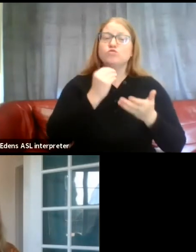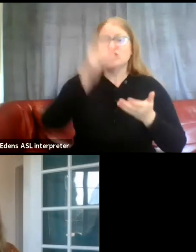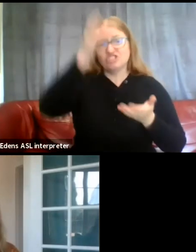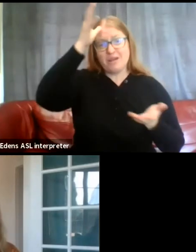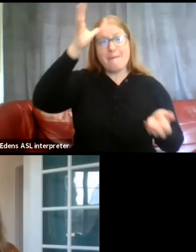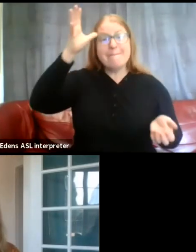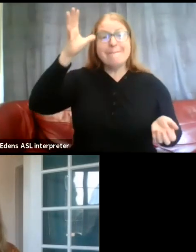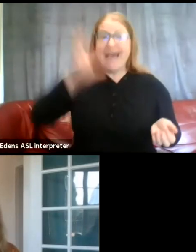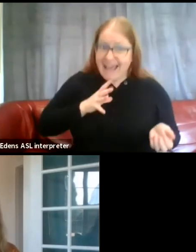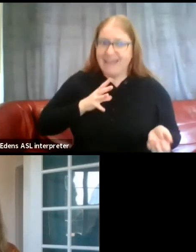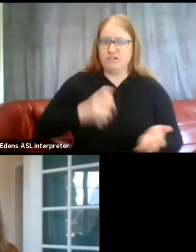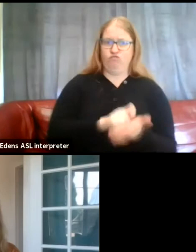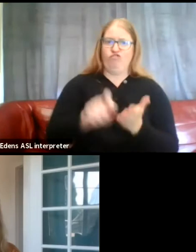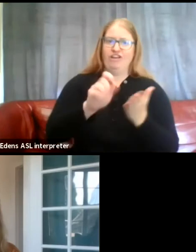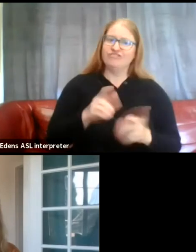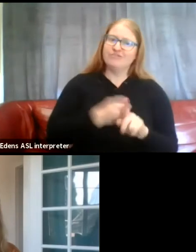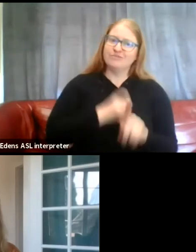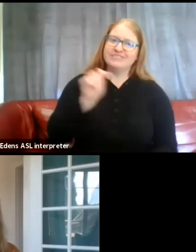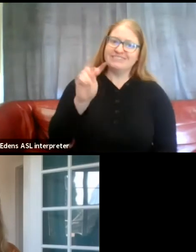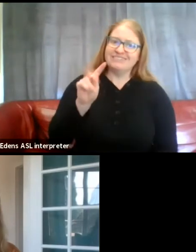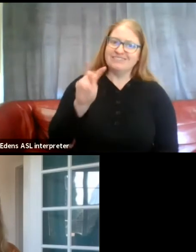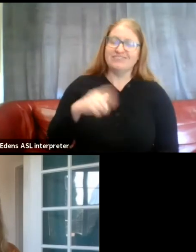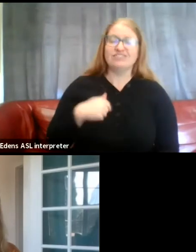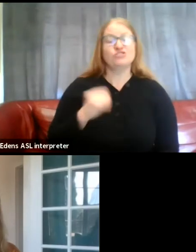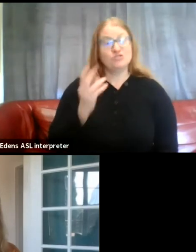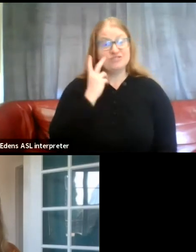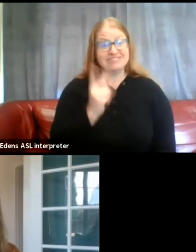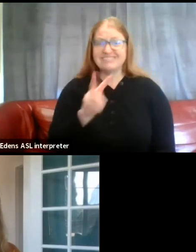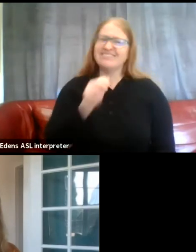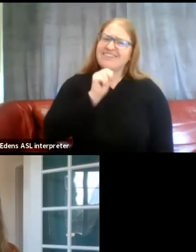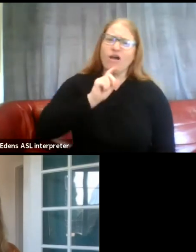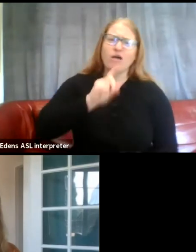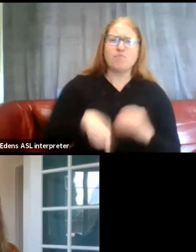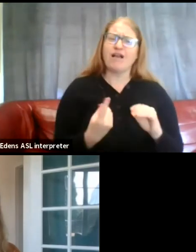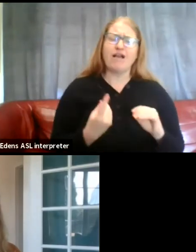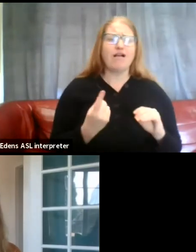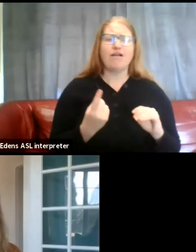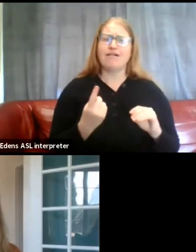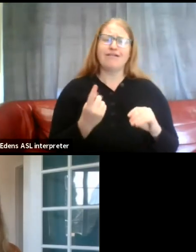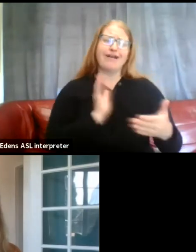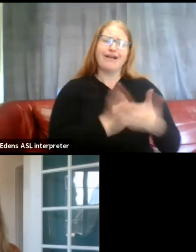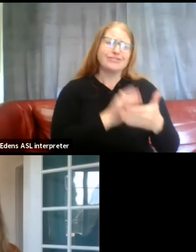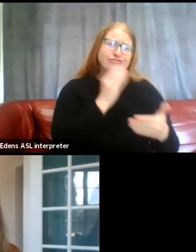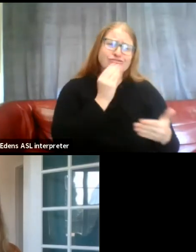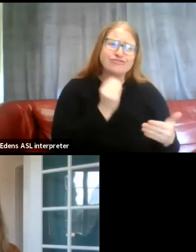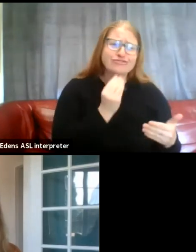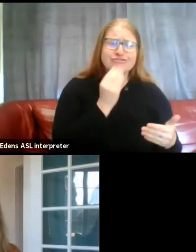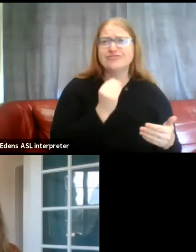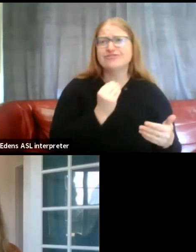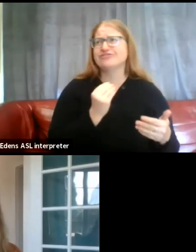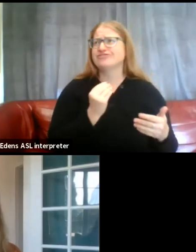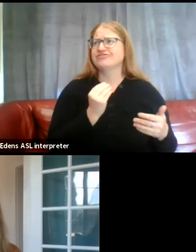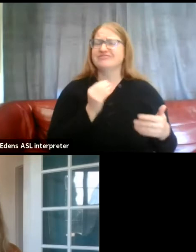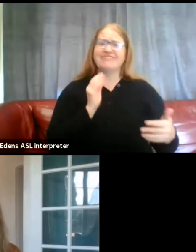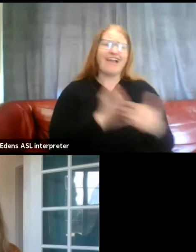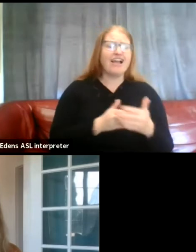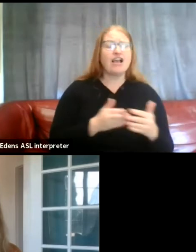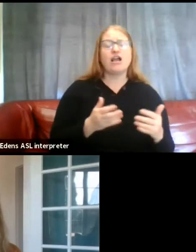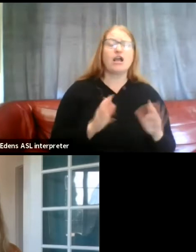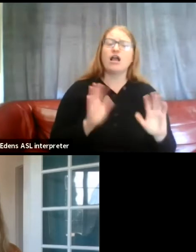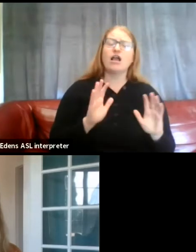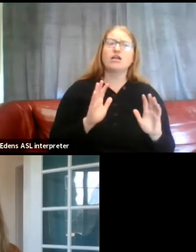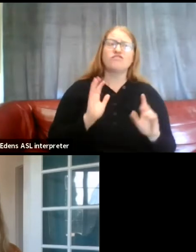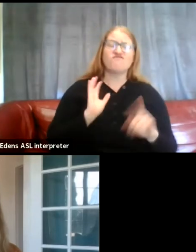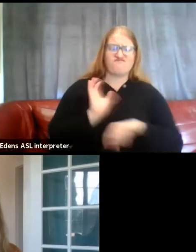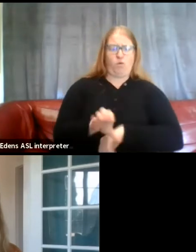television, I think it's not a question of anti-Semitic non-Jews imposing Jewish stereotypes. It's like sometimes there are